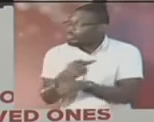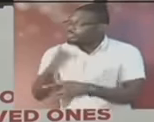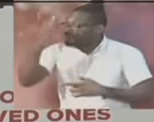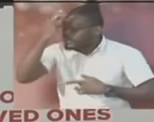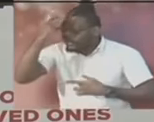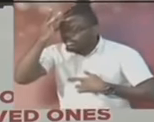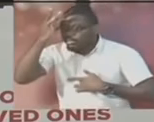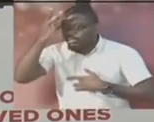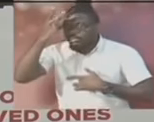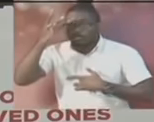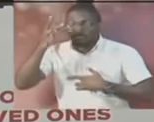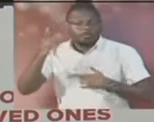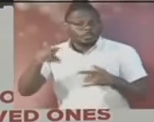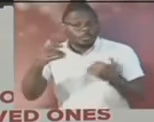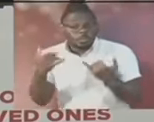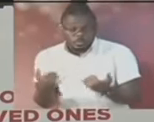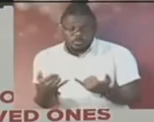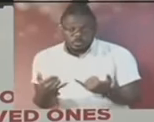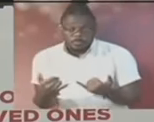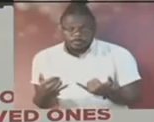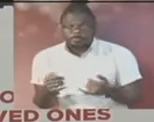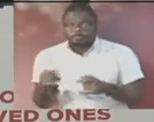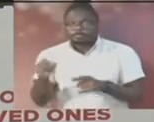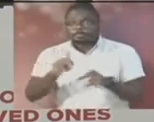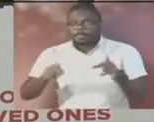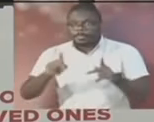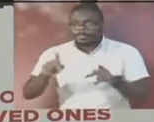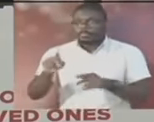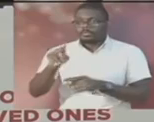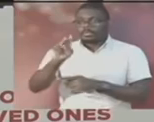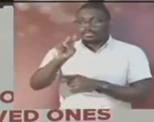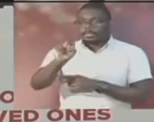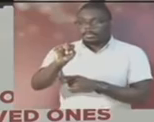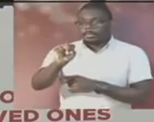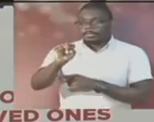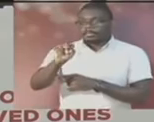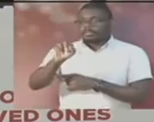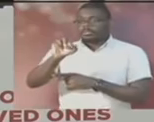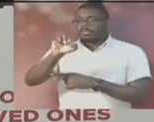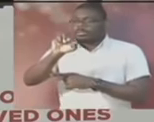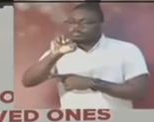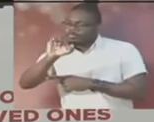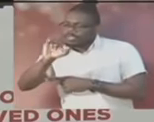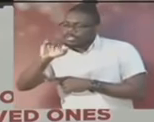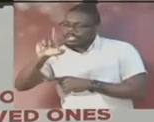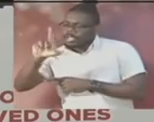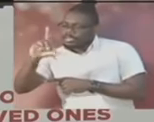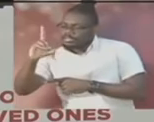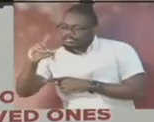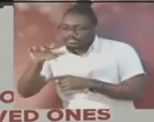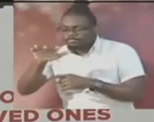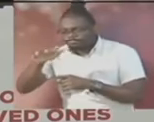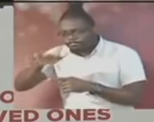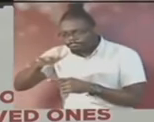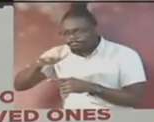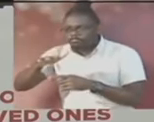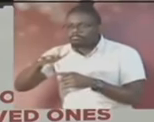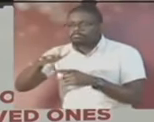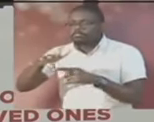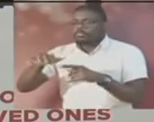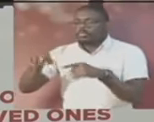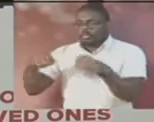in which persons with mild illness are really being hospitalized, or less critical illness, are being hospitalized for